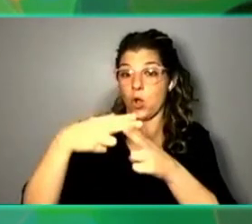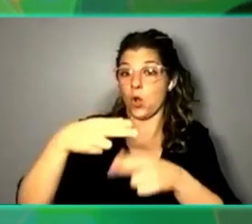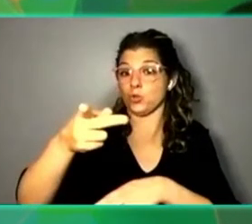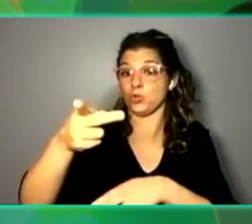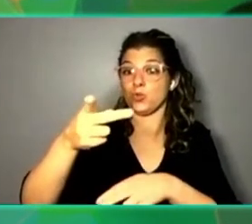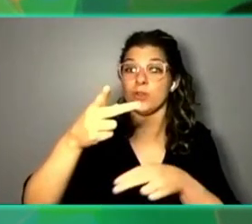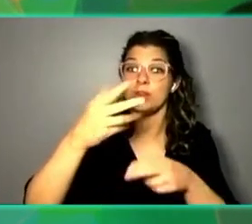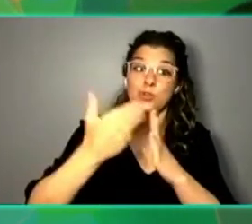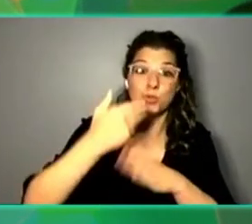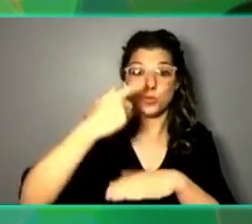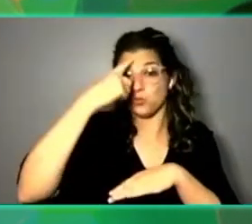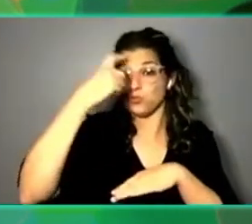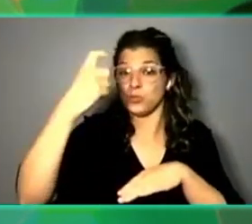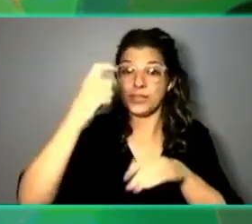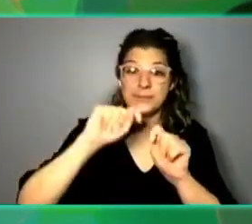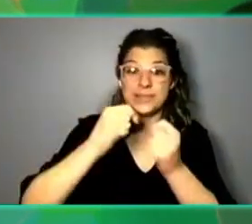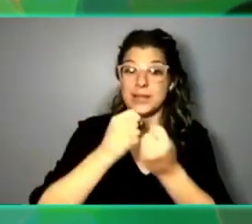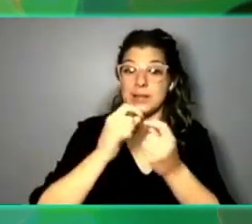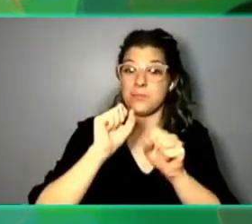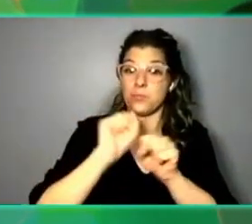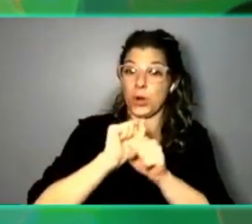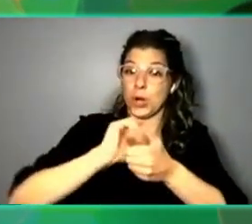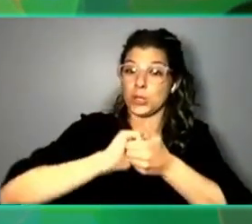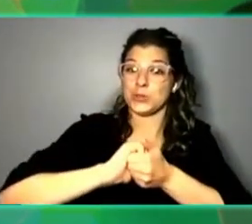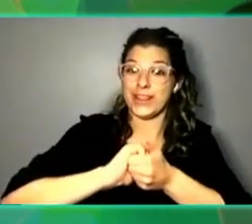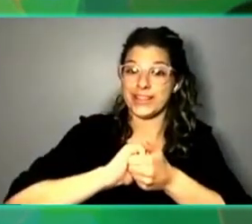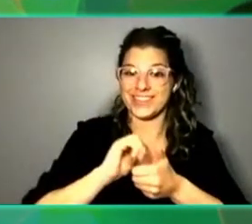dream team to work together, right? So